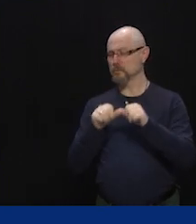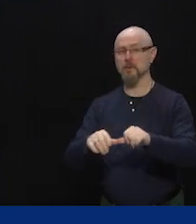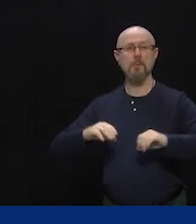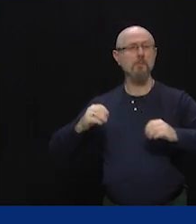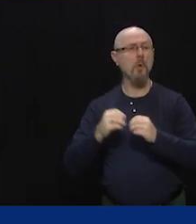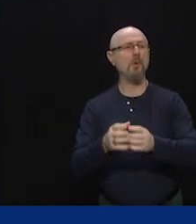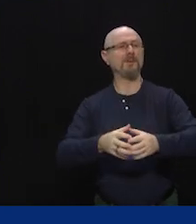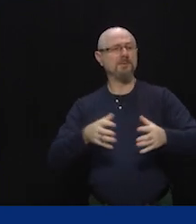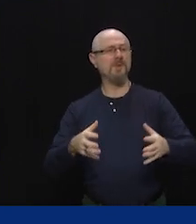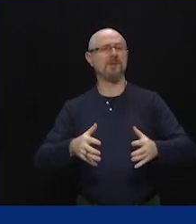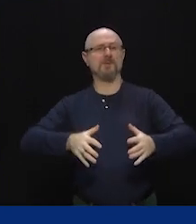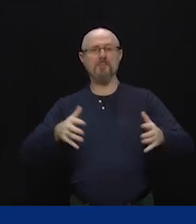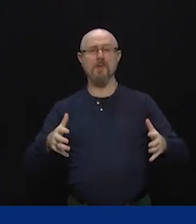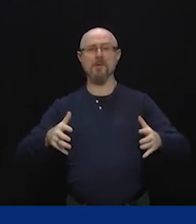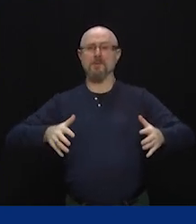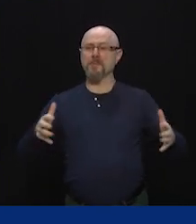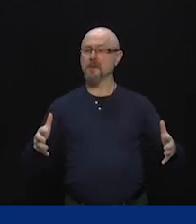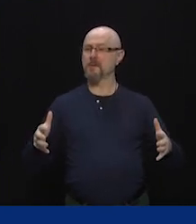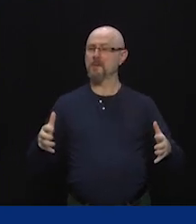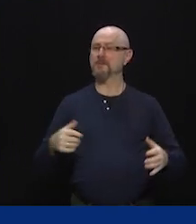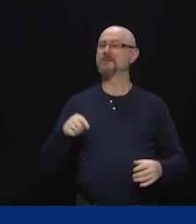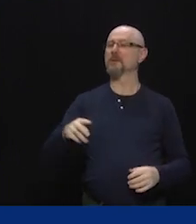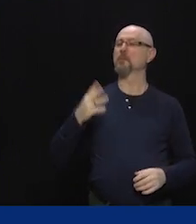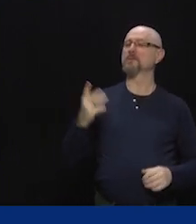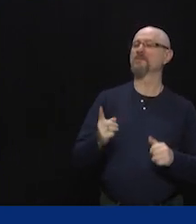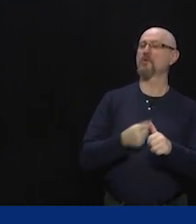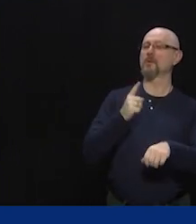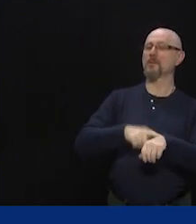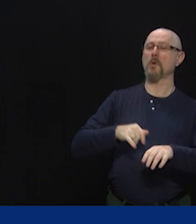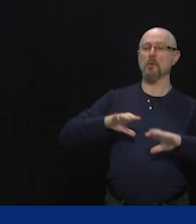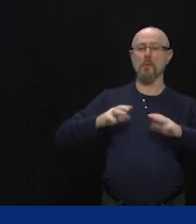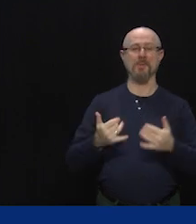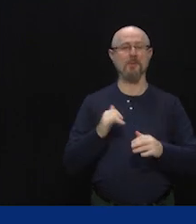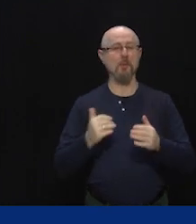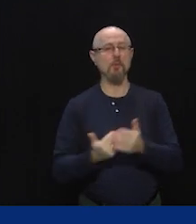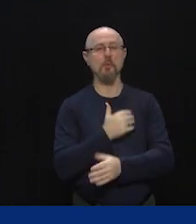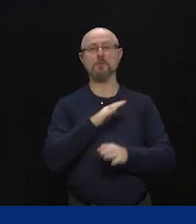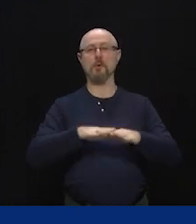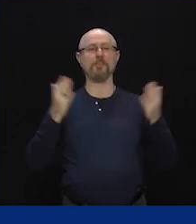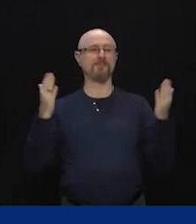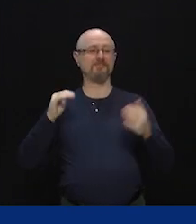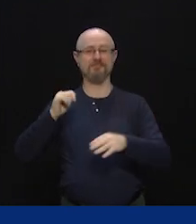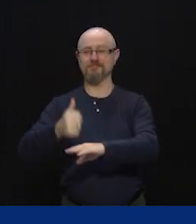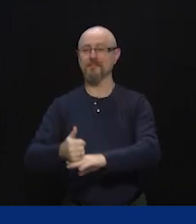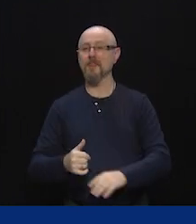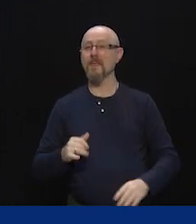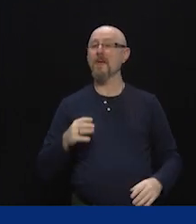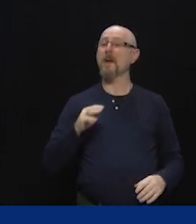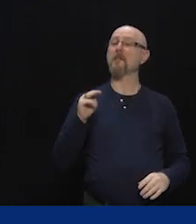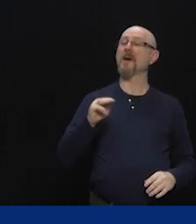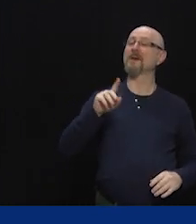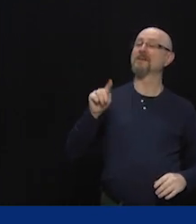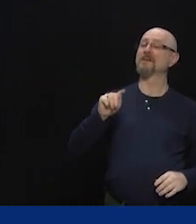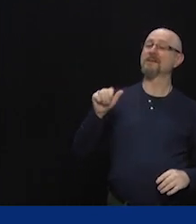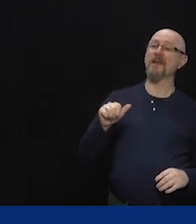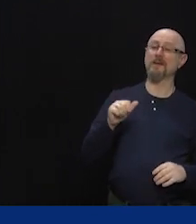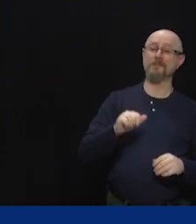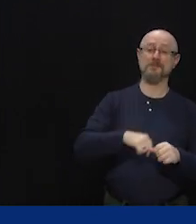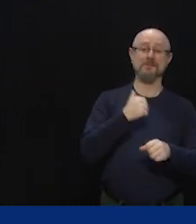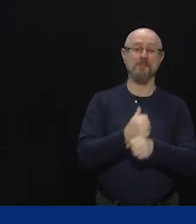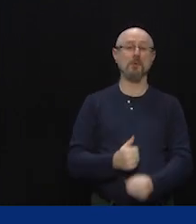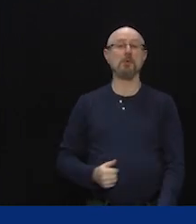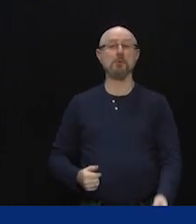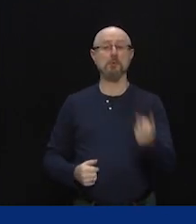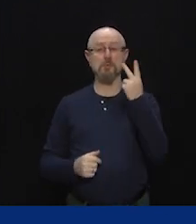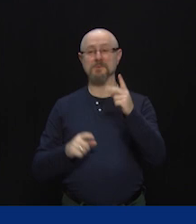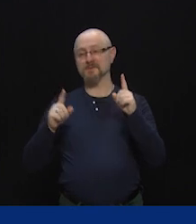sort of first wave this week. The MTA opened 2 walk-in testing sites at Times Square and